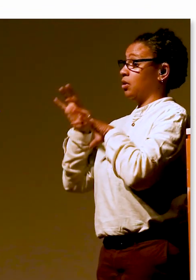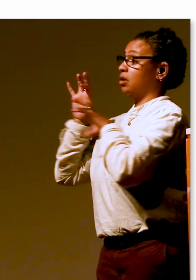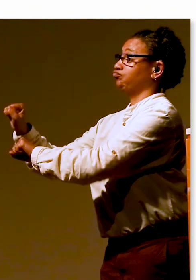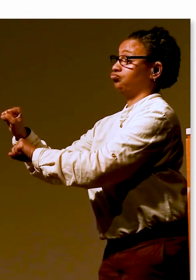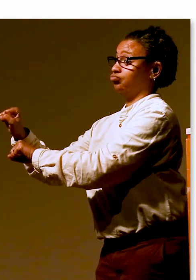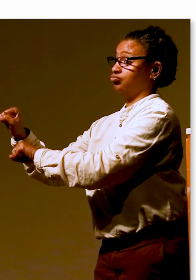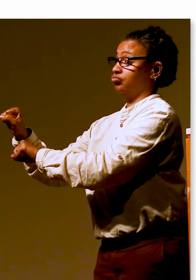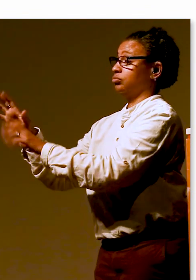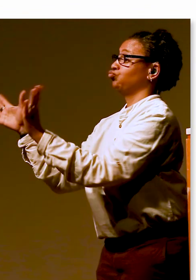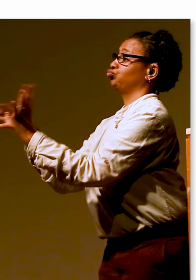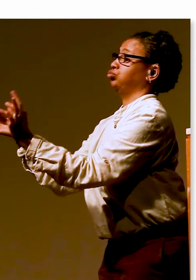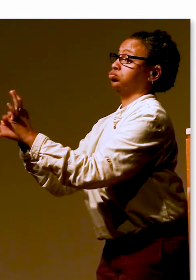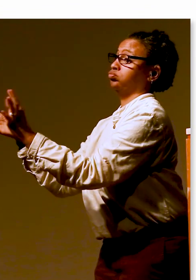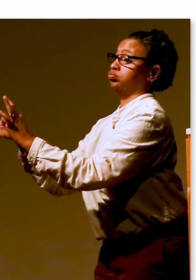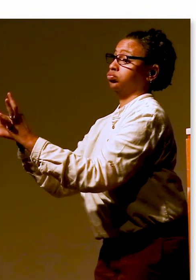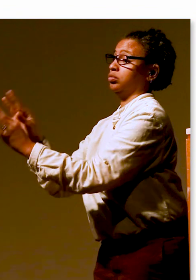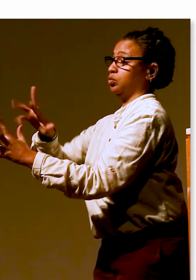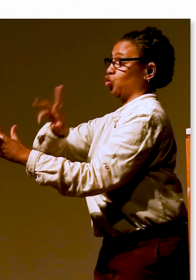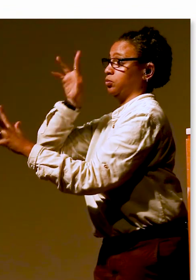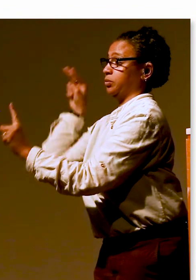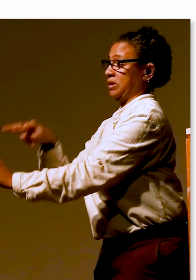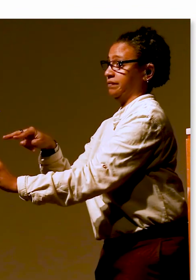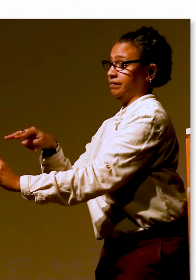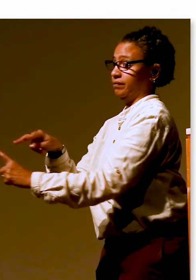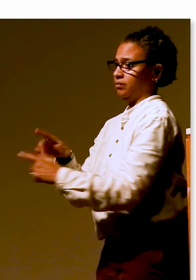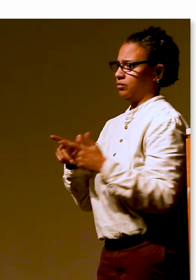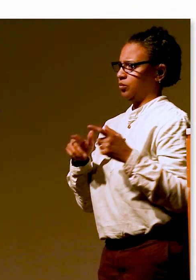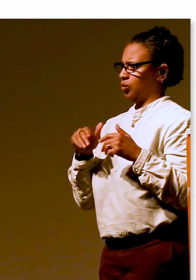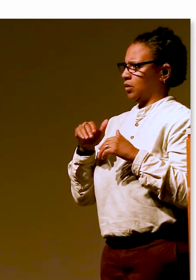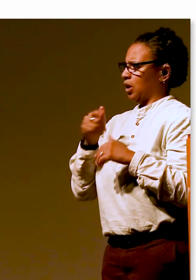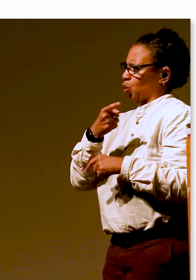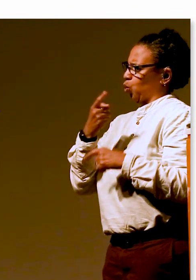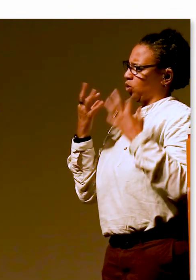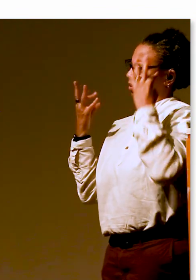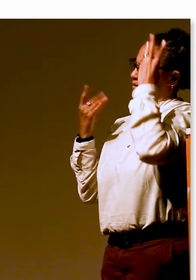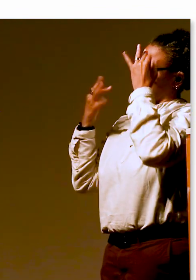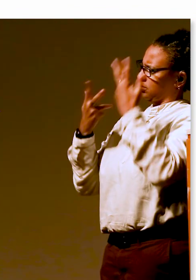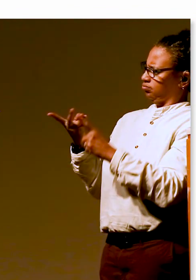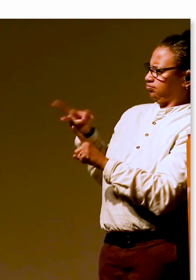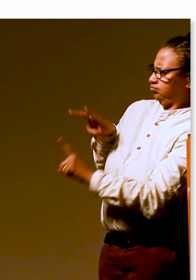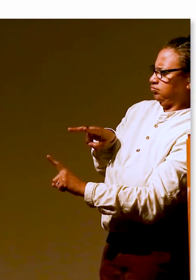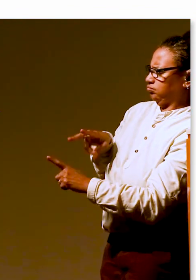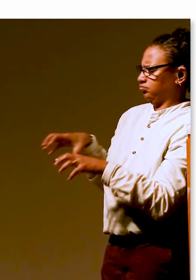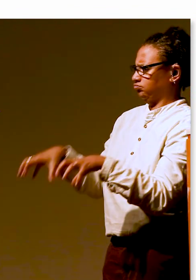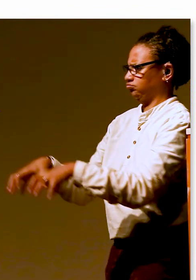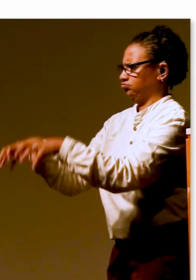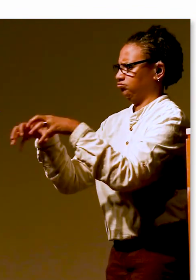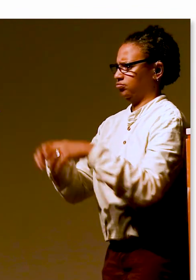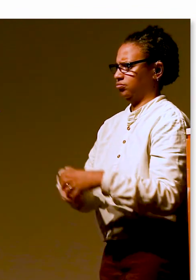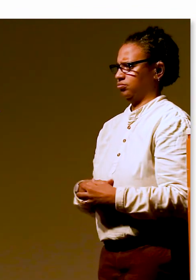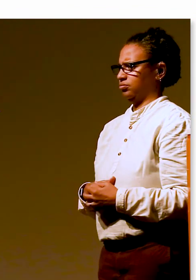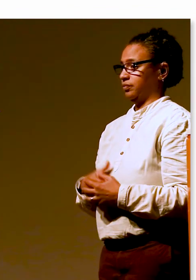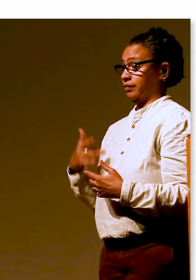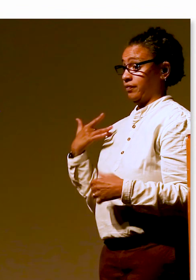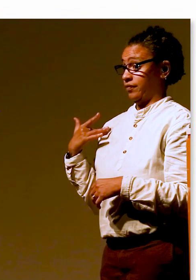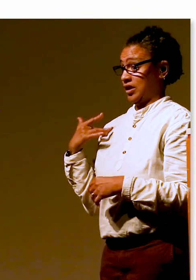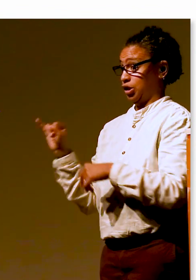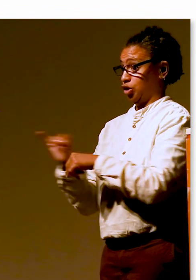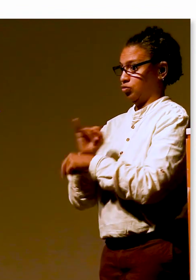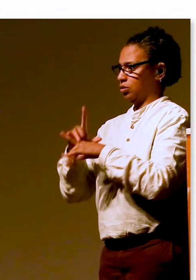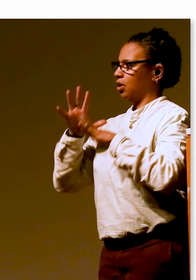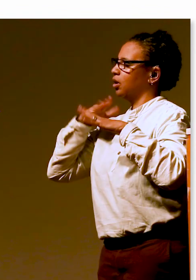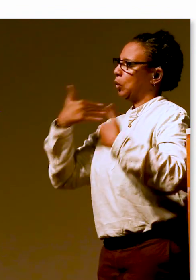Hello, thank you for being here. Last year there was a lot of fashion companies that came out with some clothing that was a